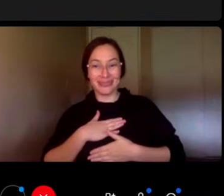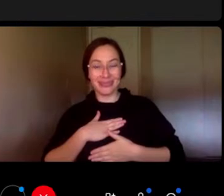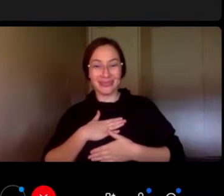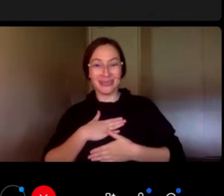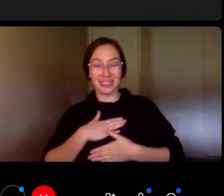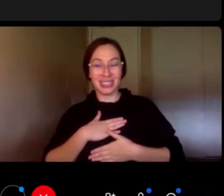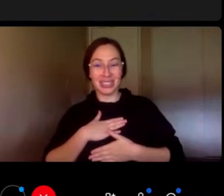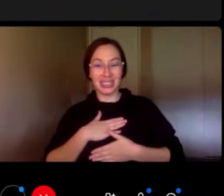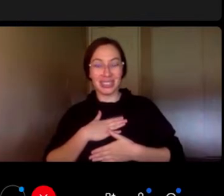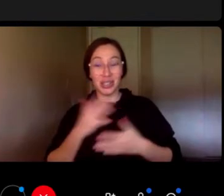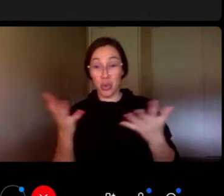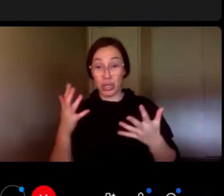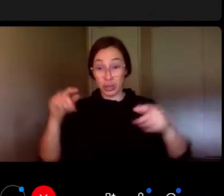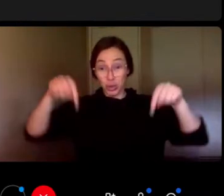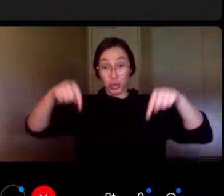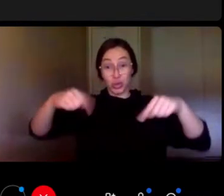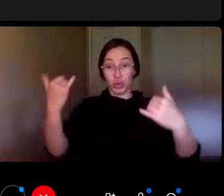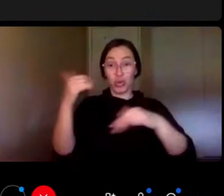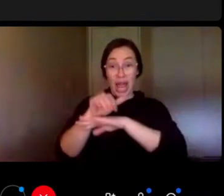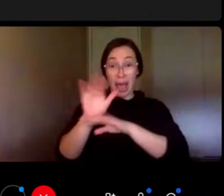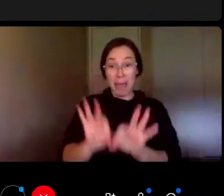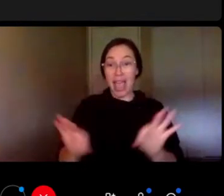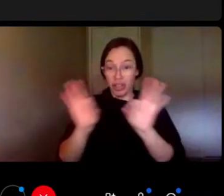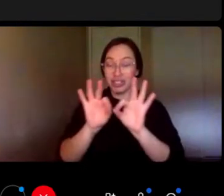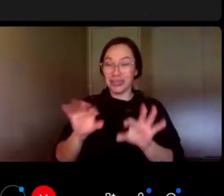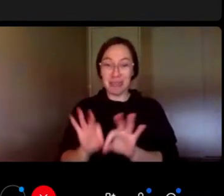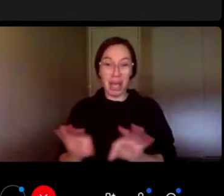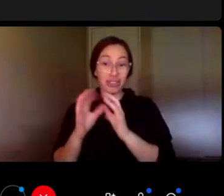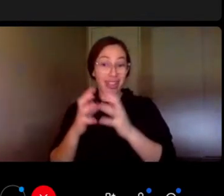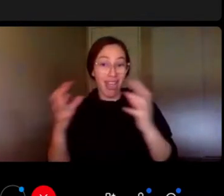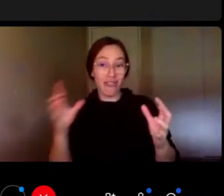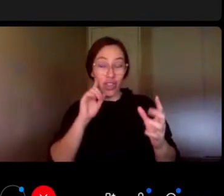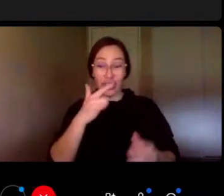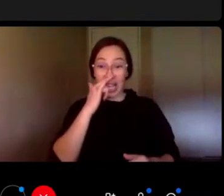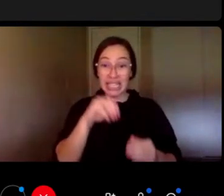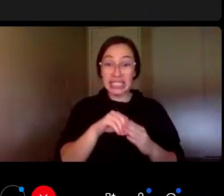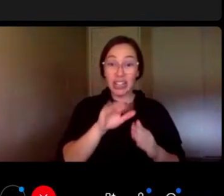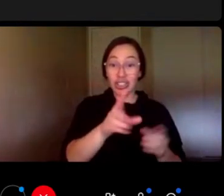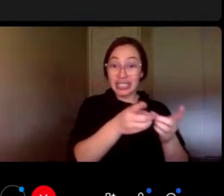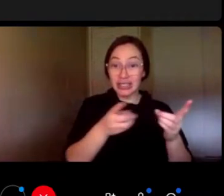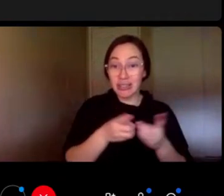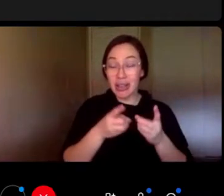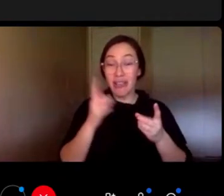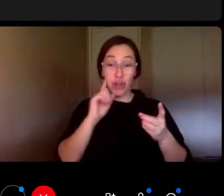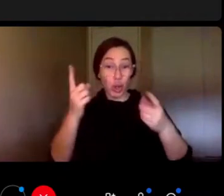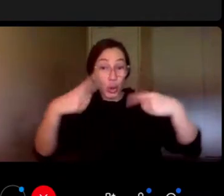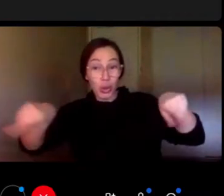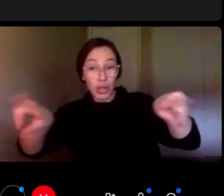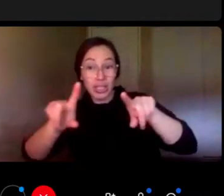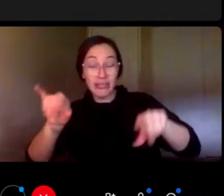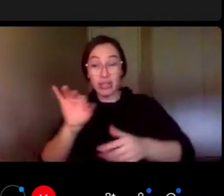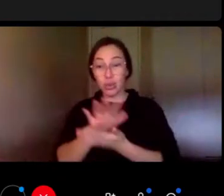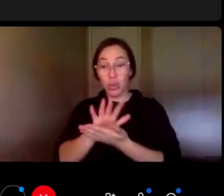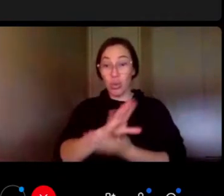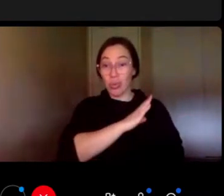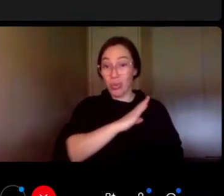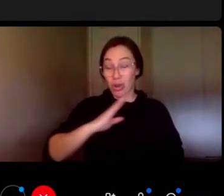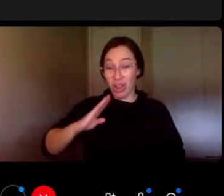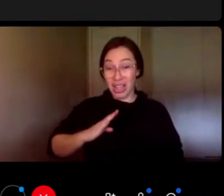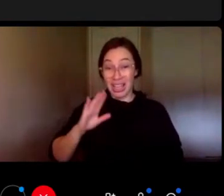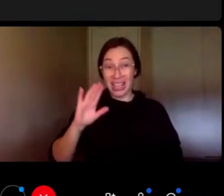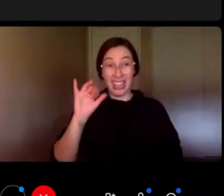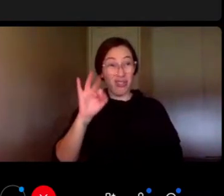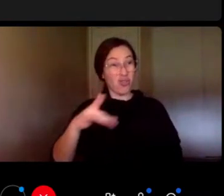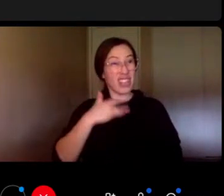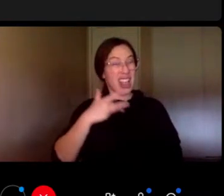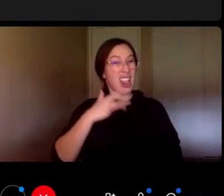What we're doing tonight matters. It matters a lot. It matters for the kids in your district. It matters for you guys. You know, if a school board meeting is your worst night